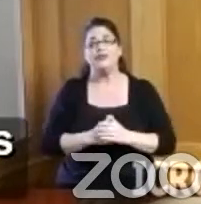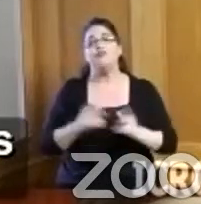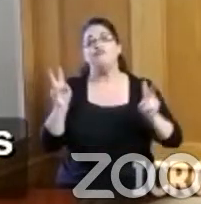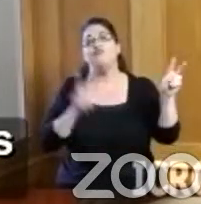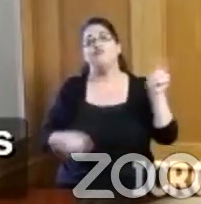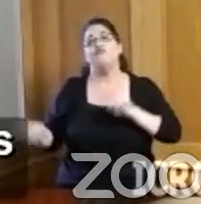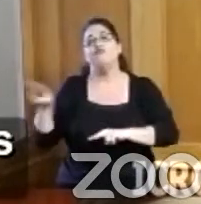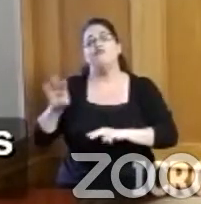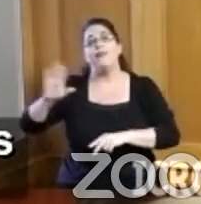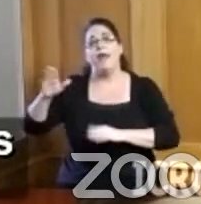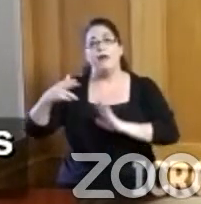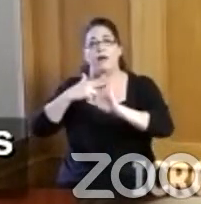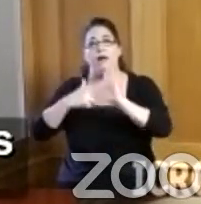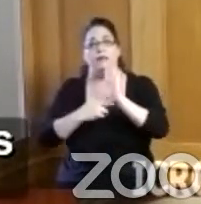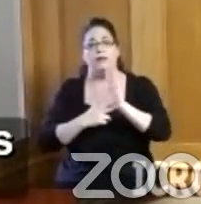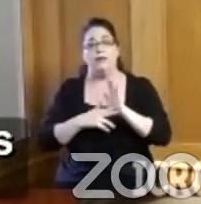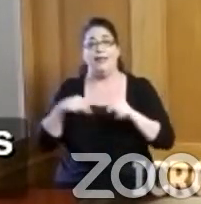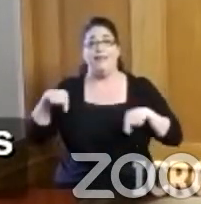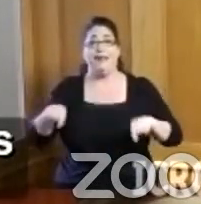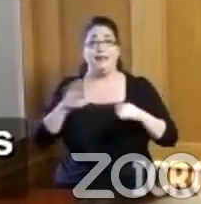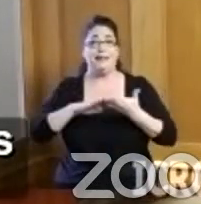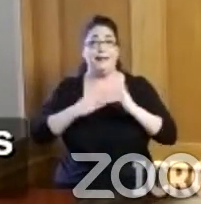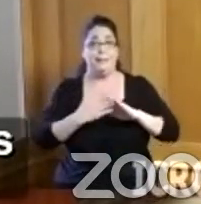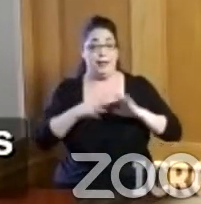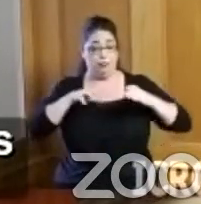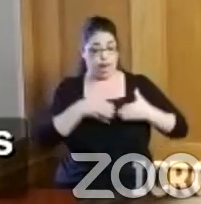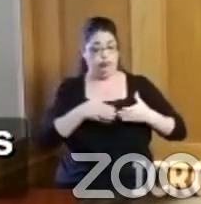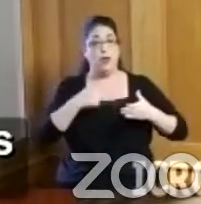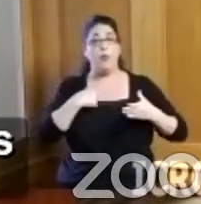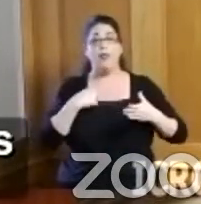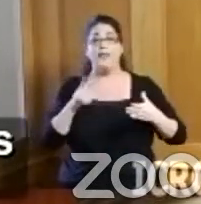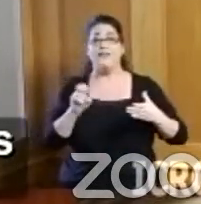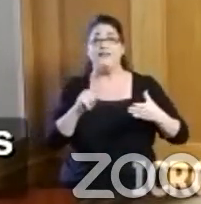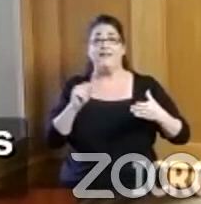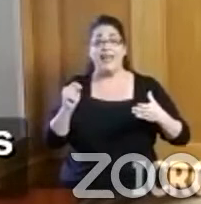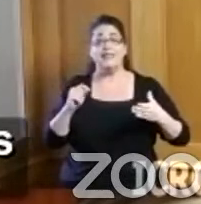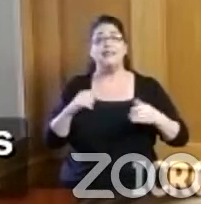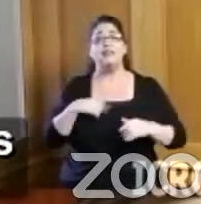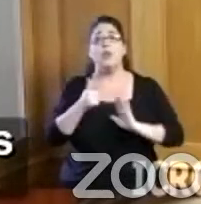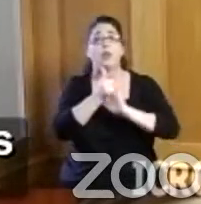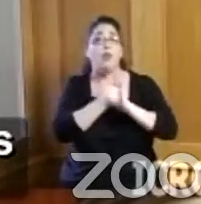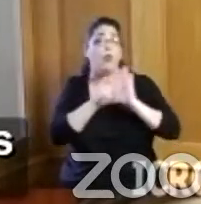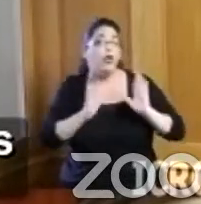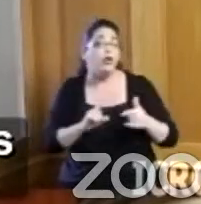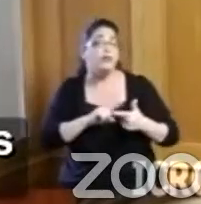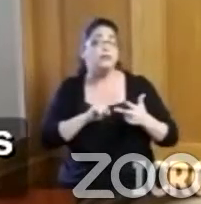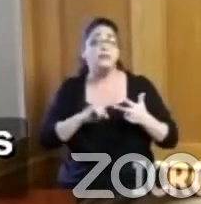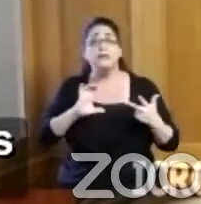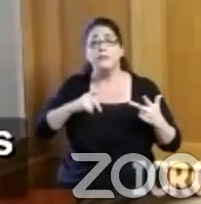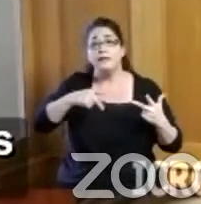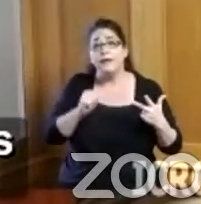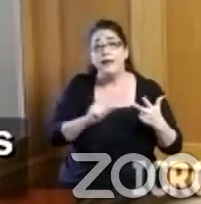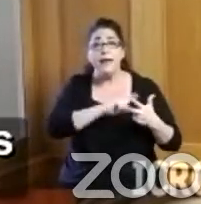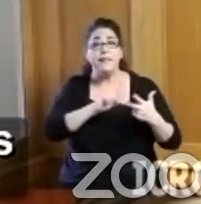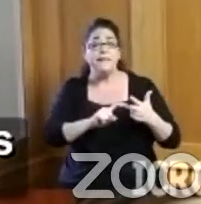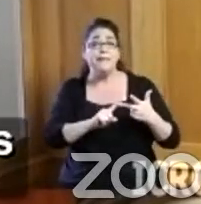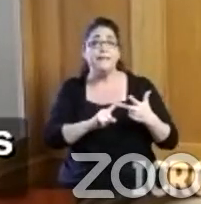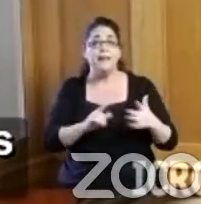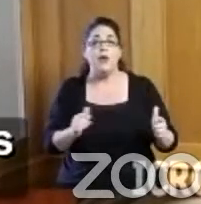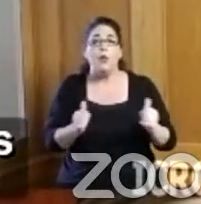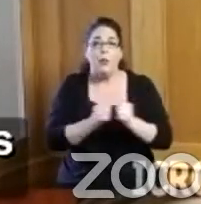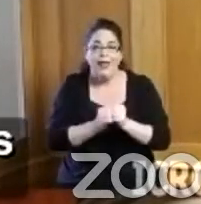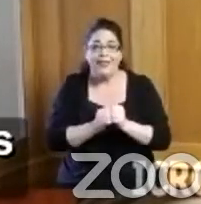this contract. This committee would be made up of volunteer vets, lawyers, a CPA, with